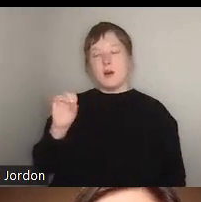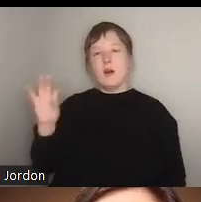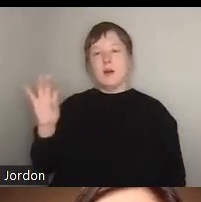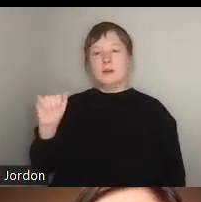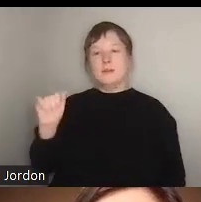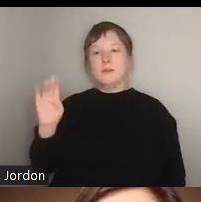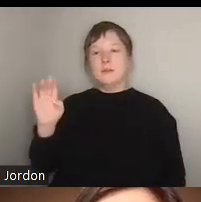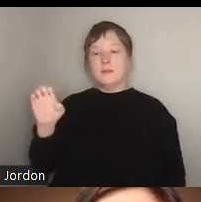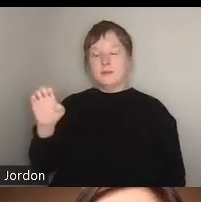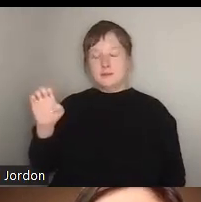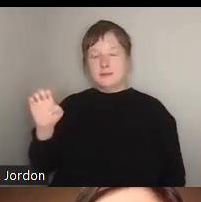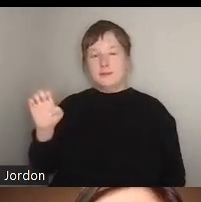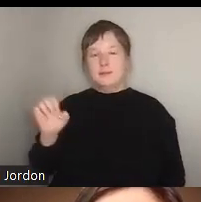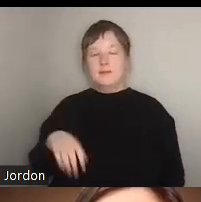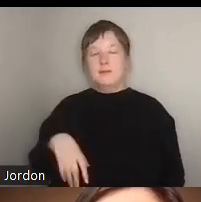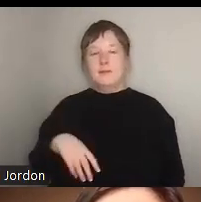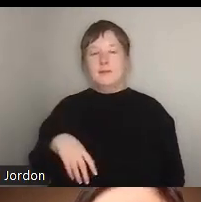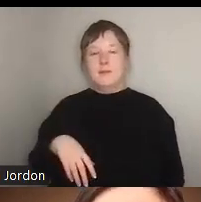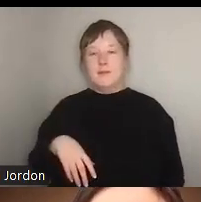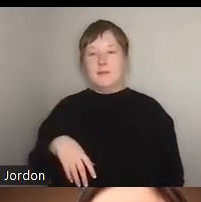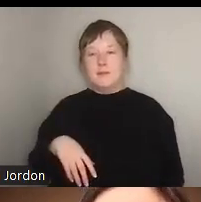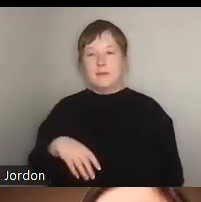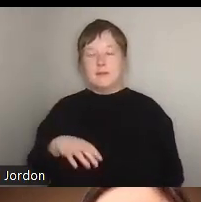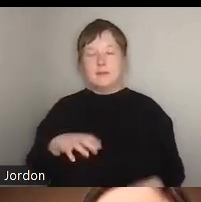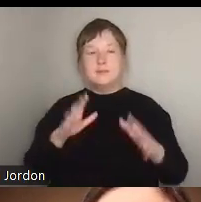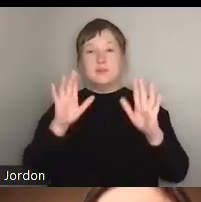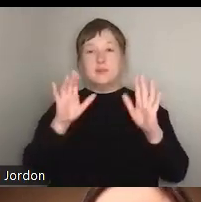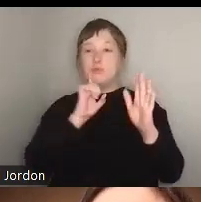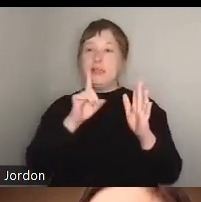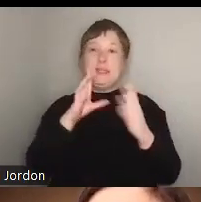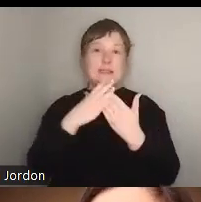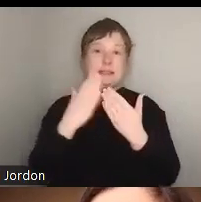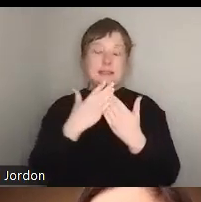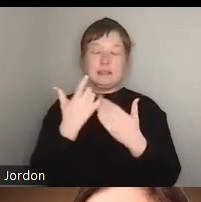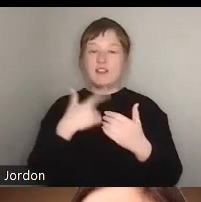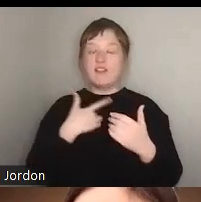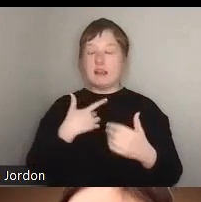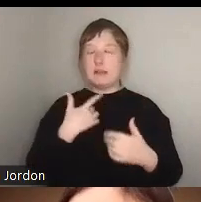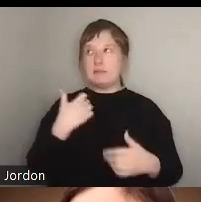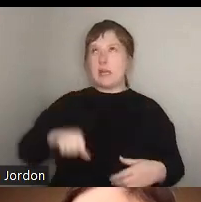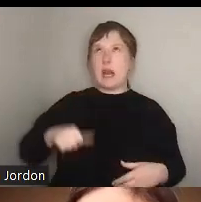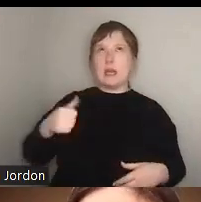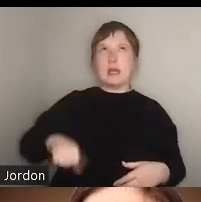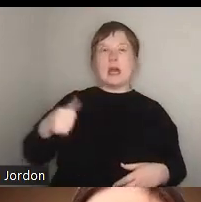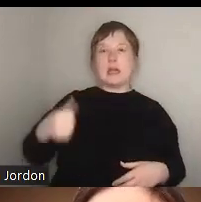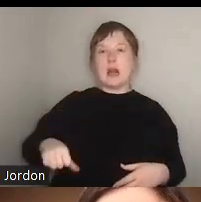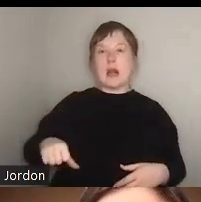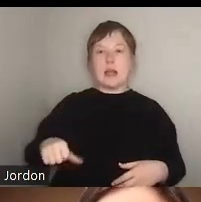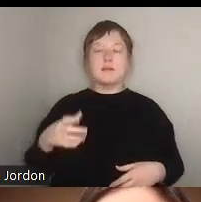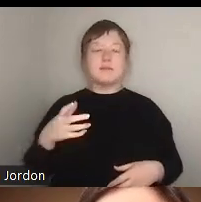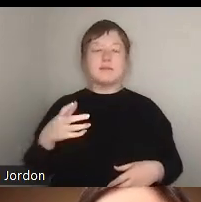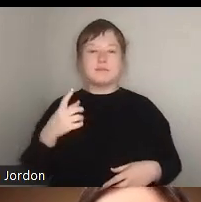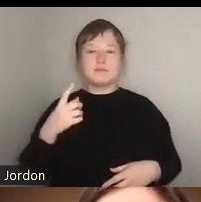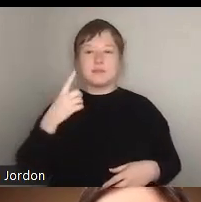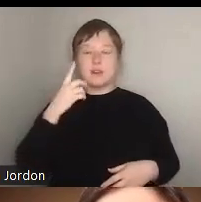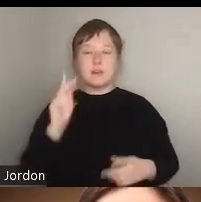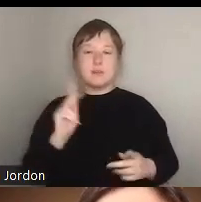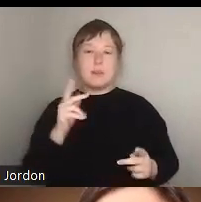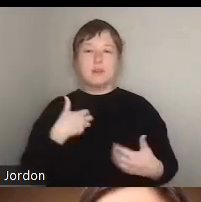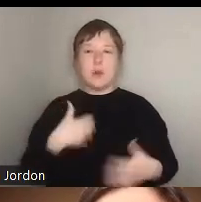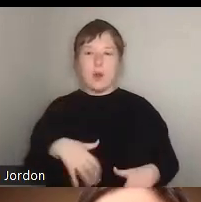are things that it is really easy to get in denial about certain things because nobody wants to,